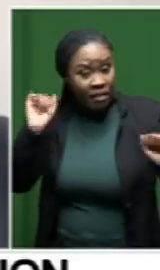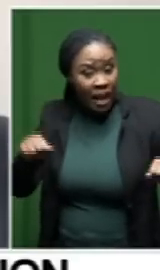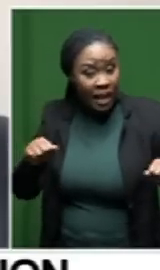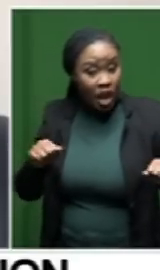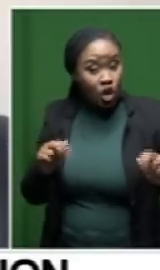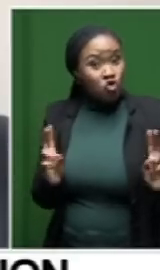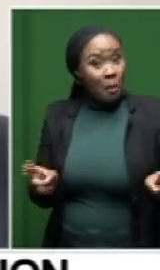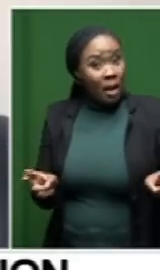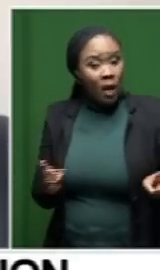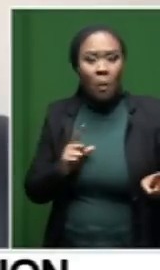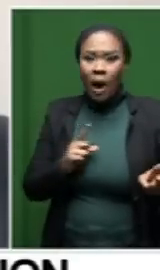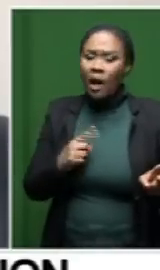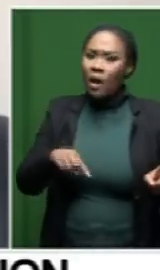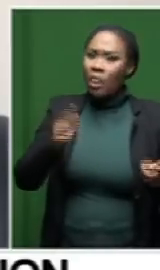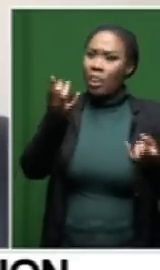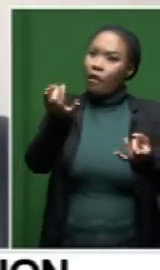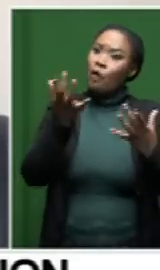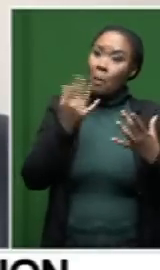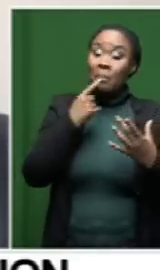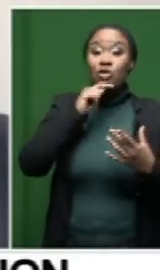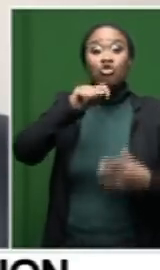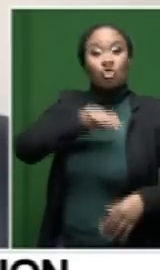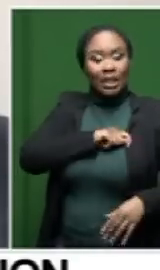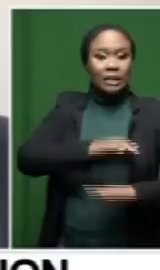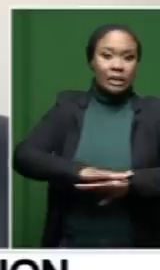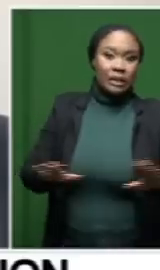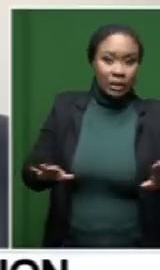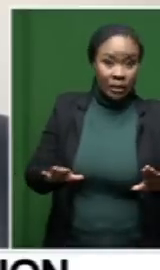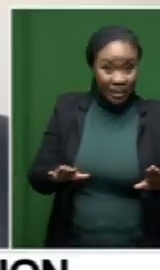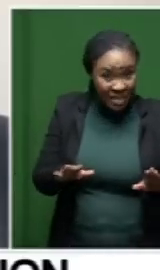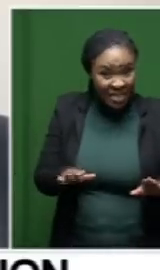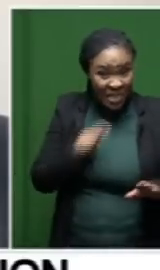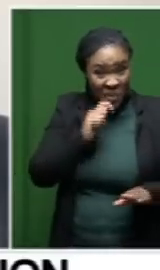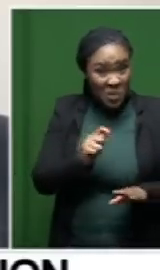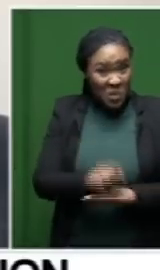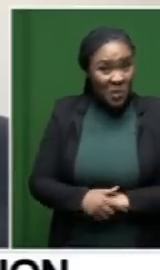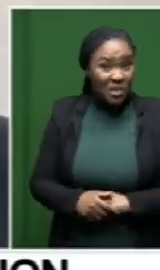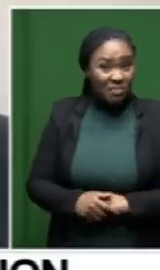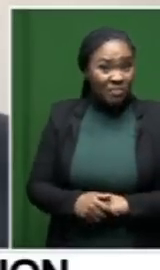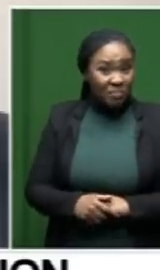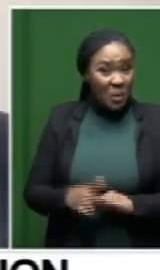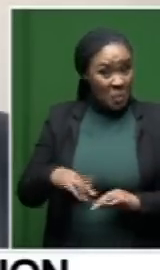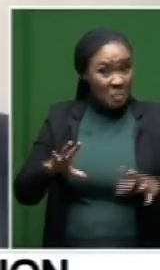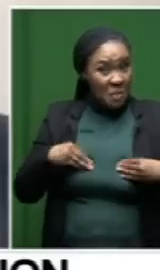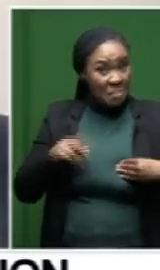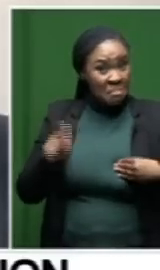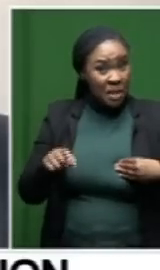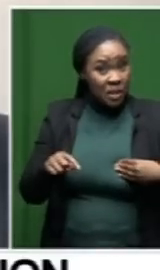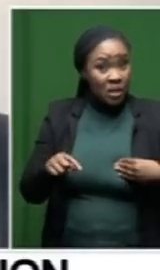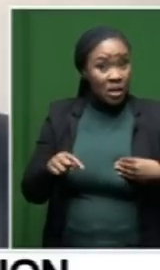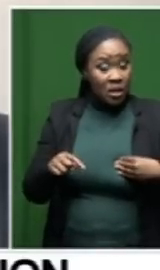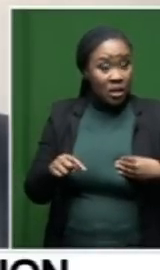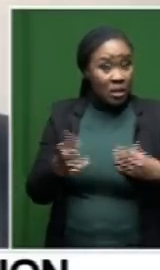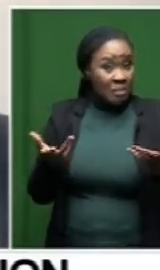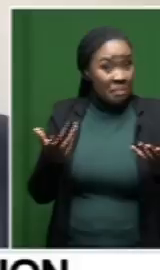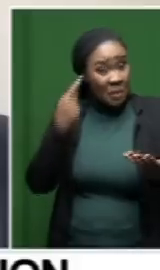procedure? We were told to please trust them. Nothing untoward happened. Is that good enough? Will that put fears aside